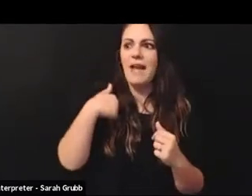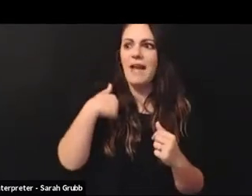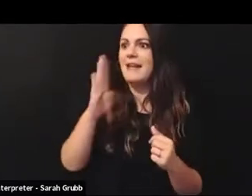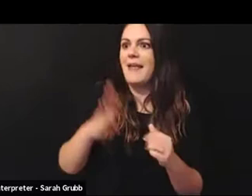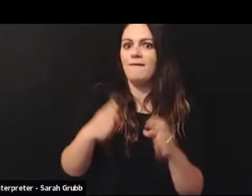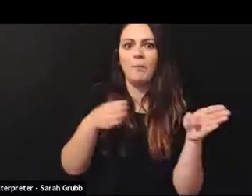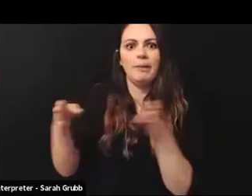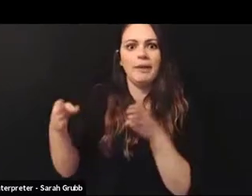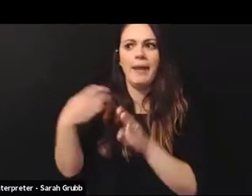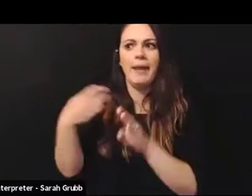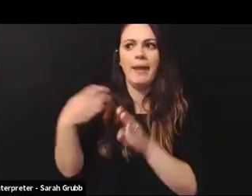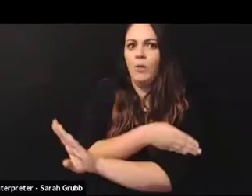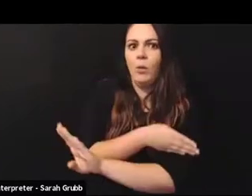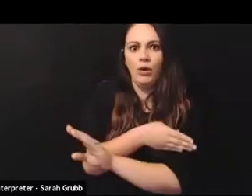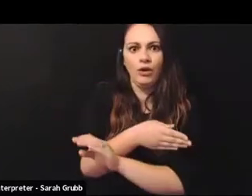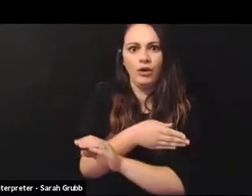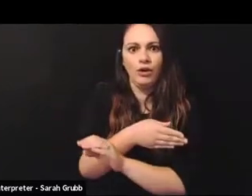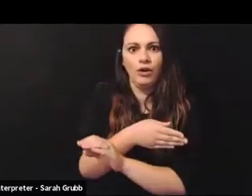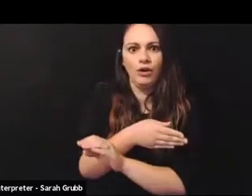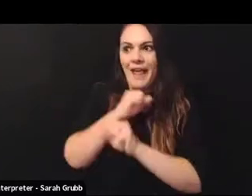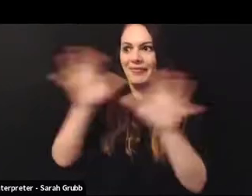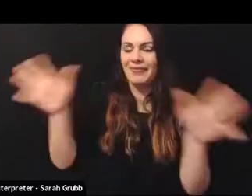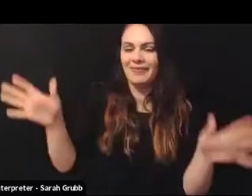pretty exhausting.